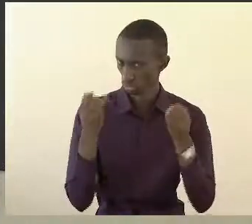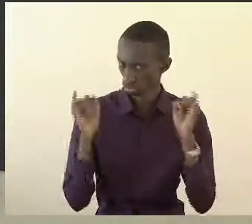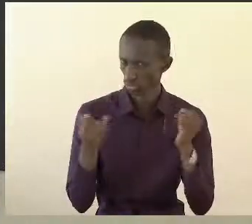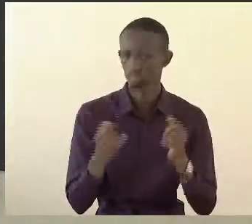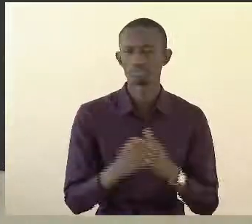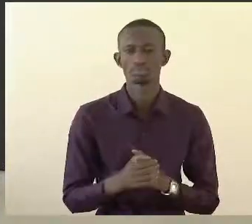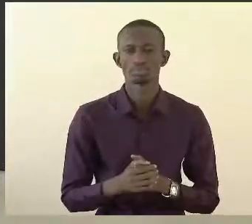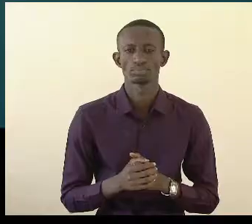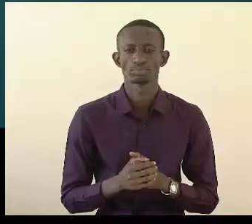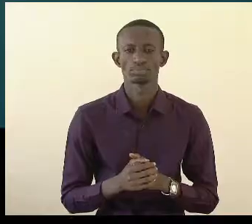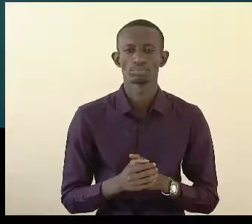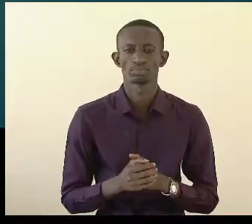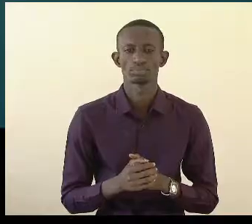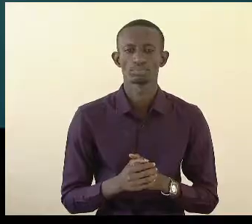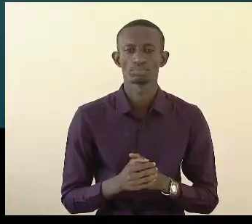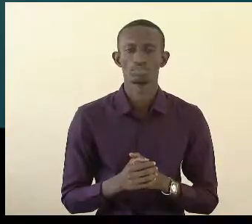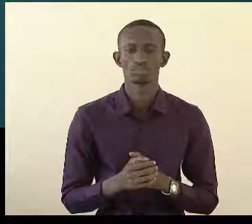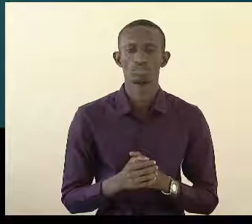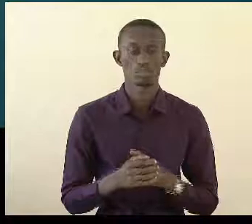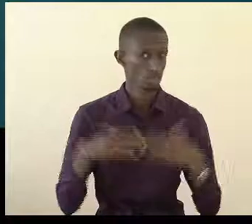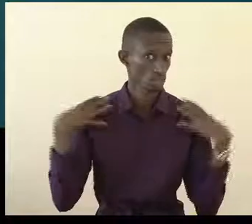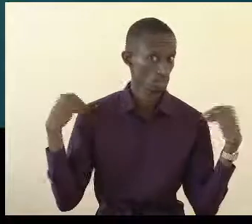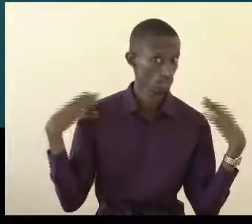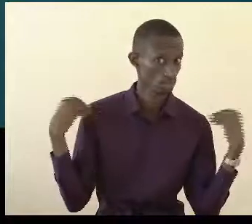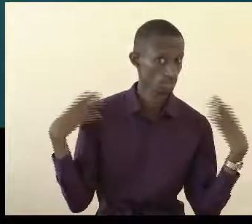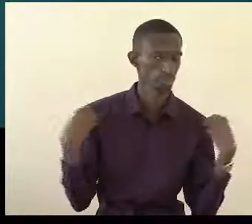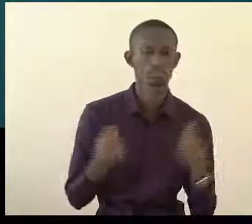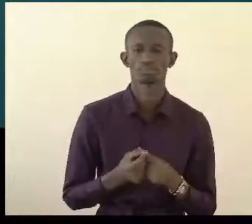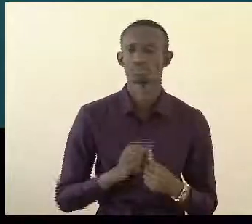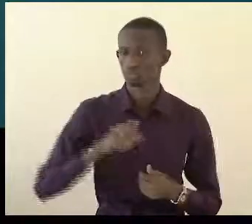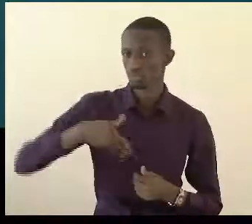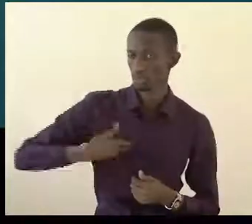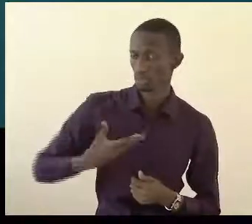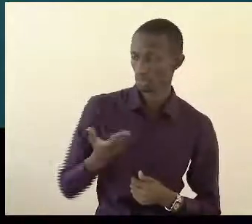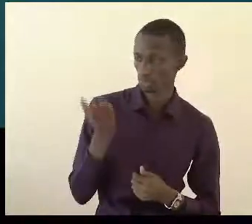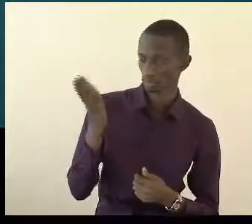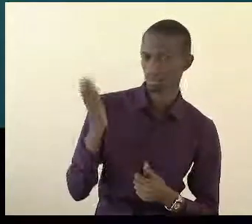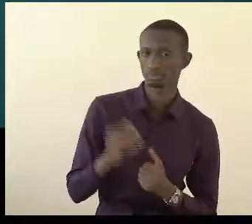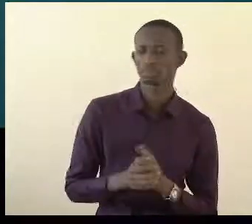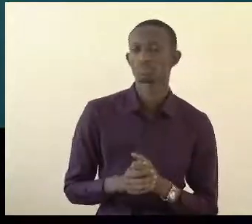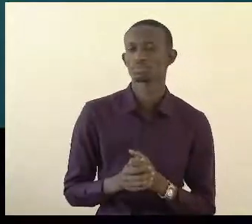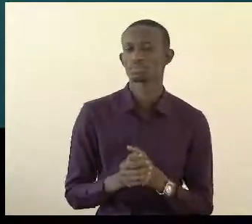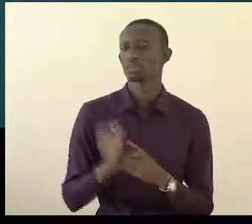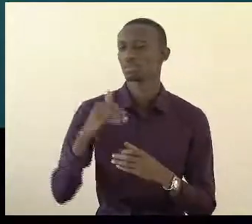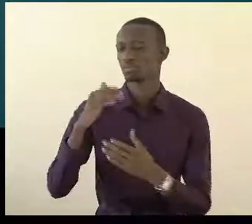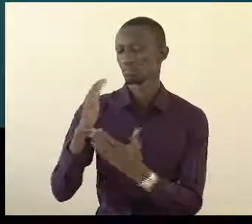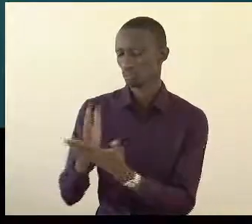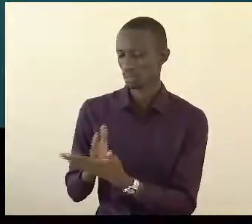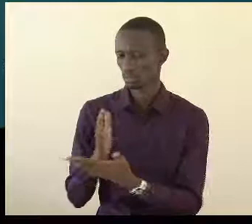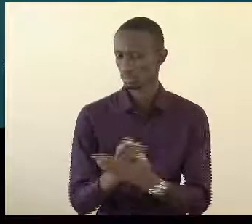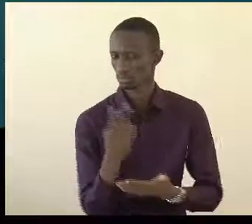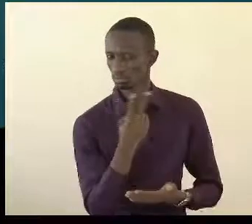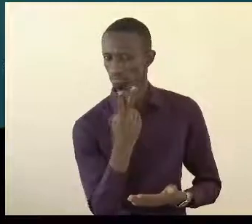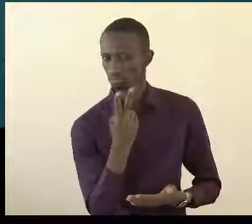So the exercises we have here, they are in two parts. And part number 1, you can see here we